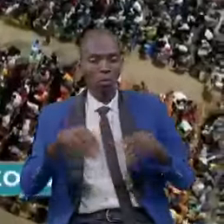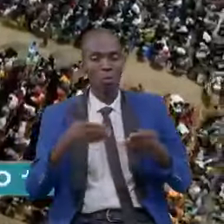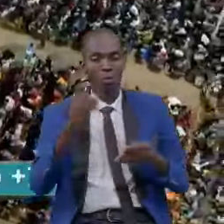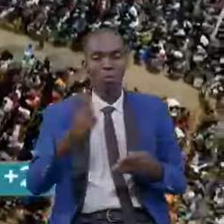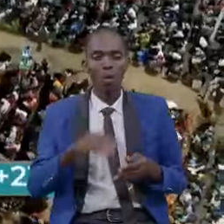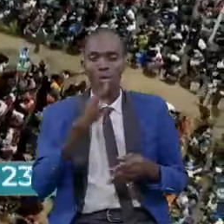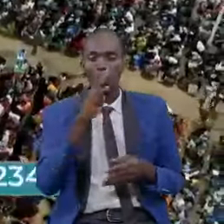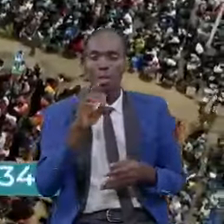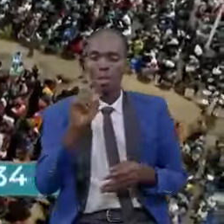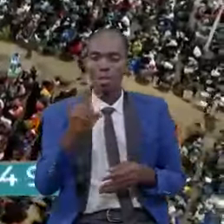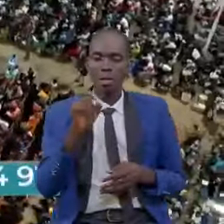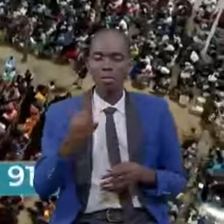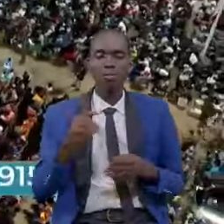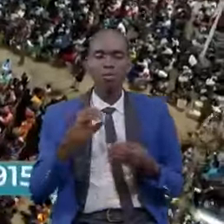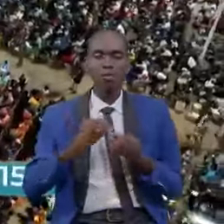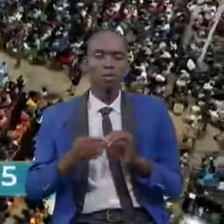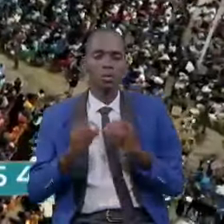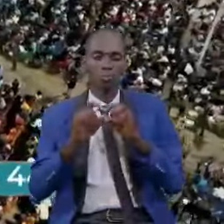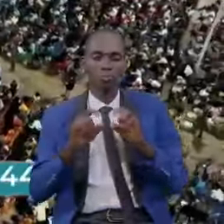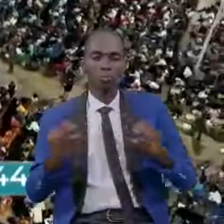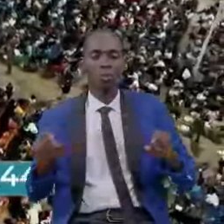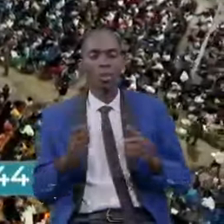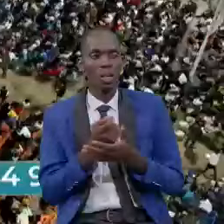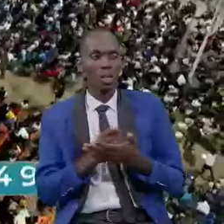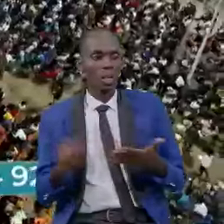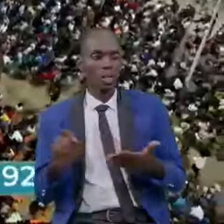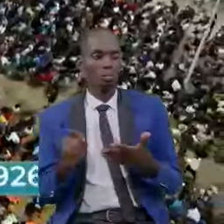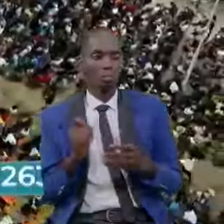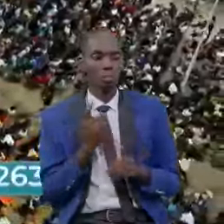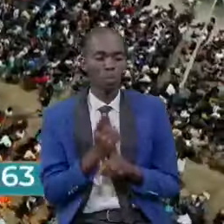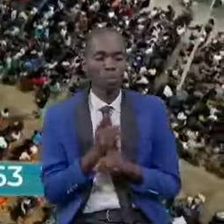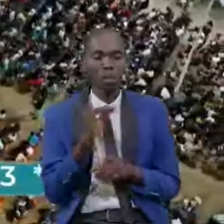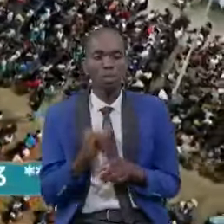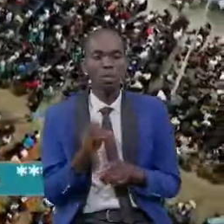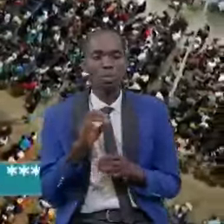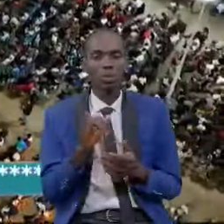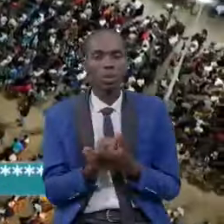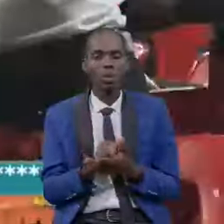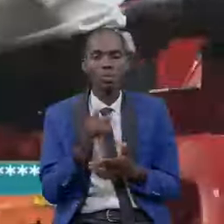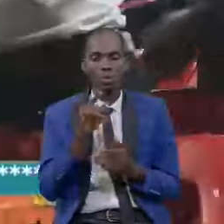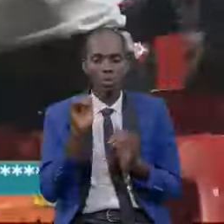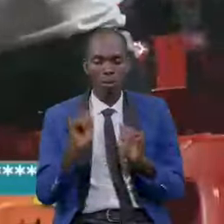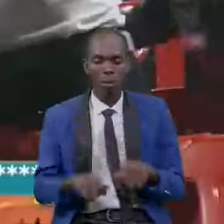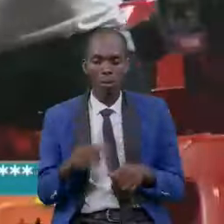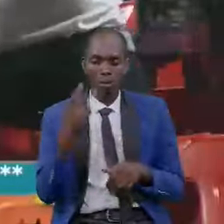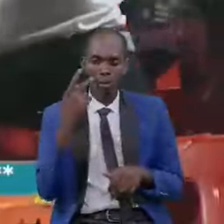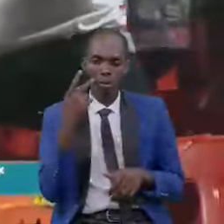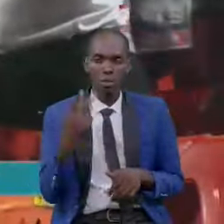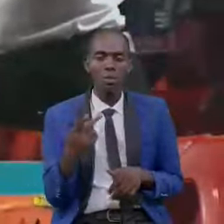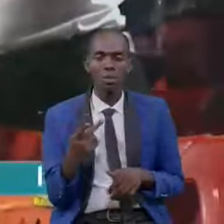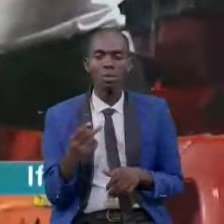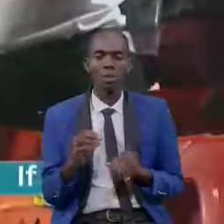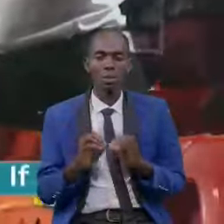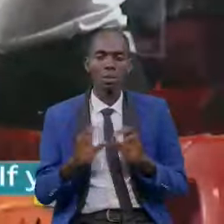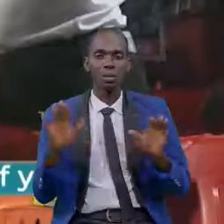Write in capital letters so that it will be legible for us to use the decision card to help them.